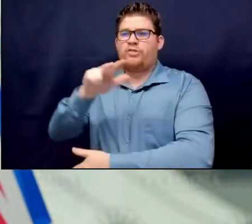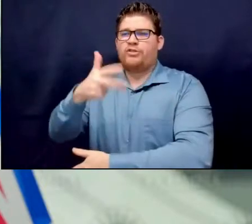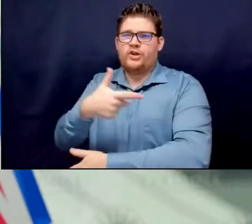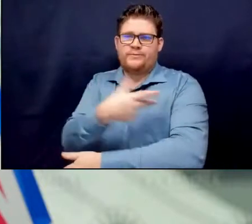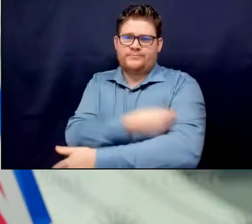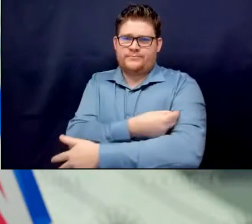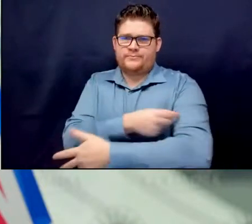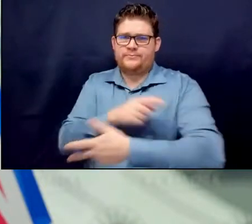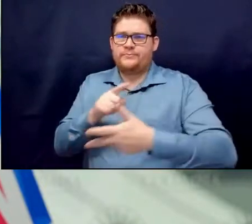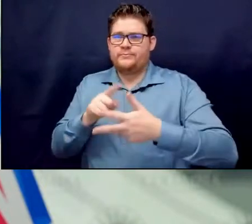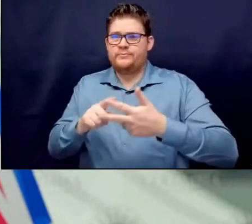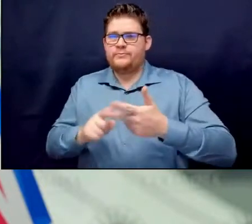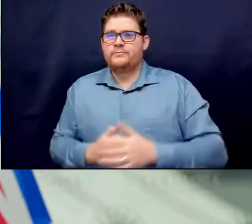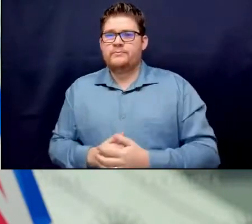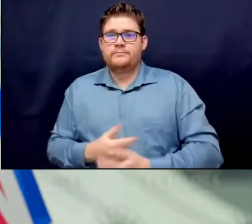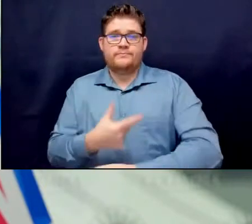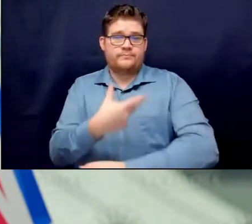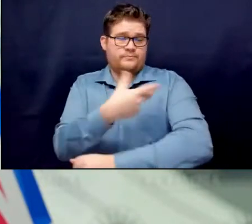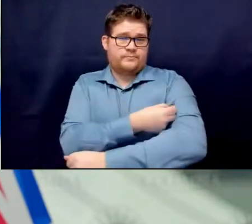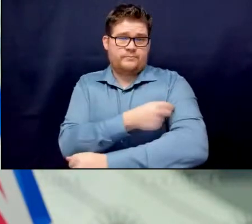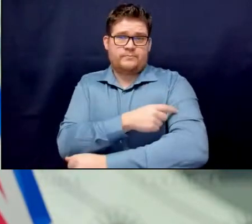to 13th,